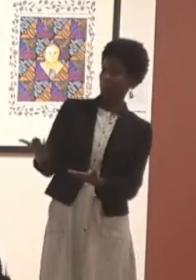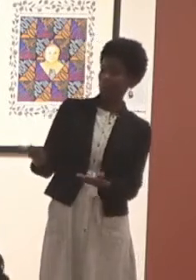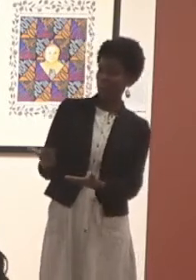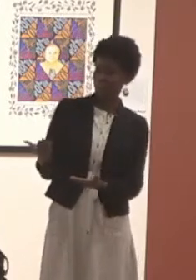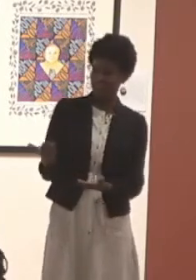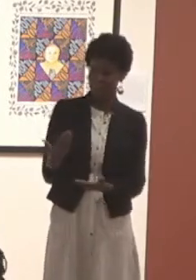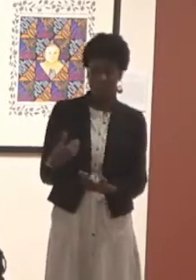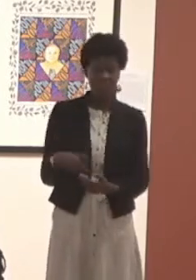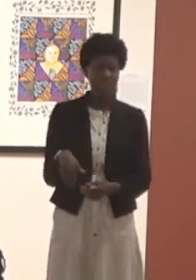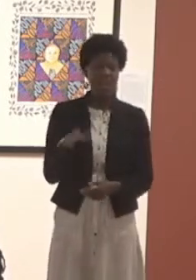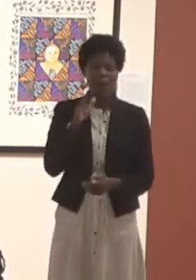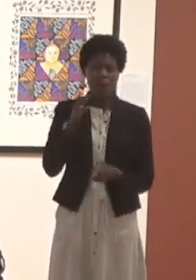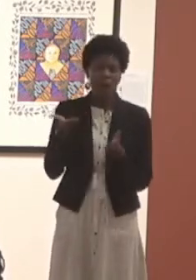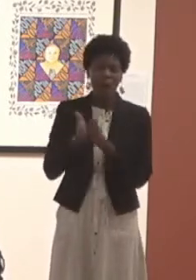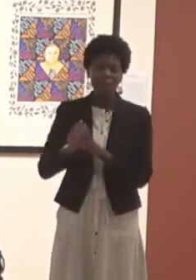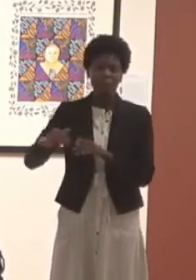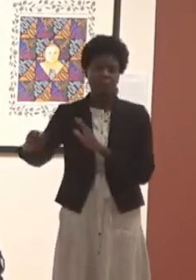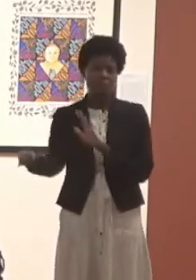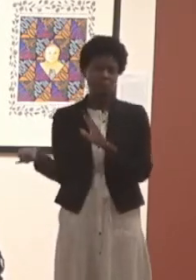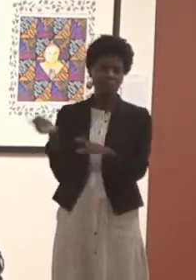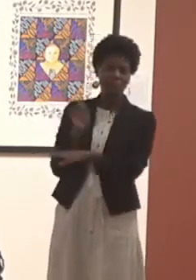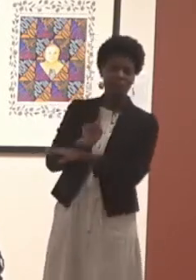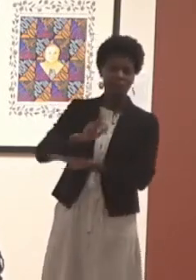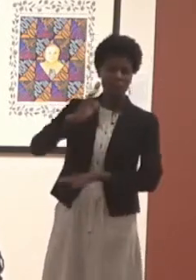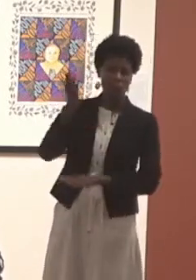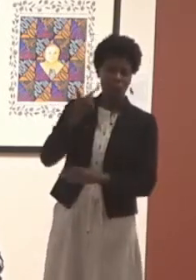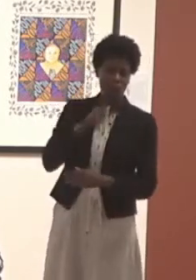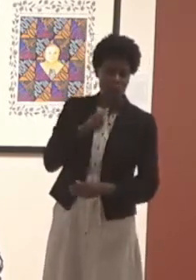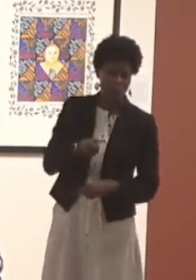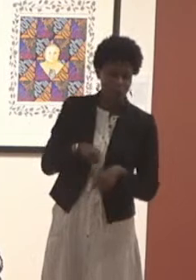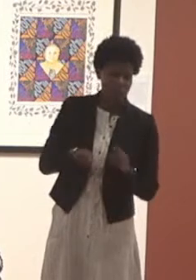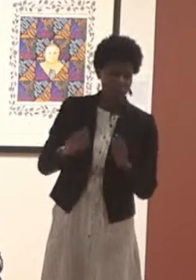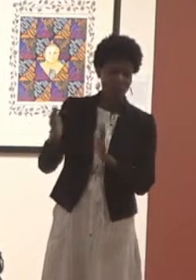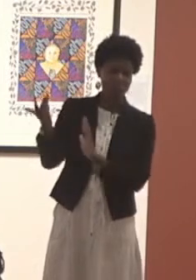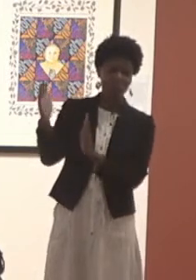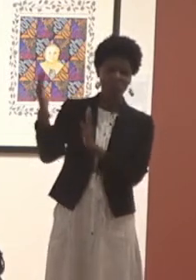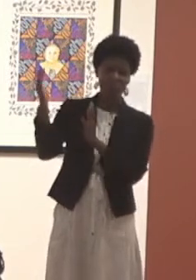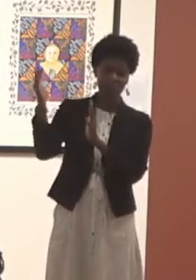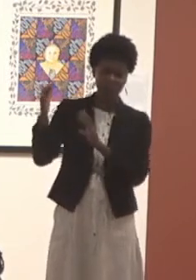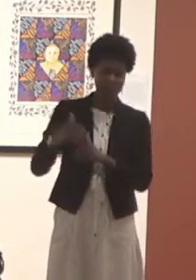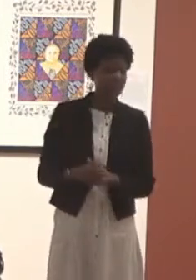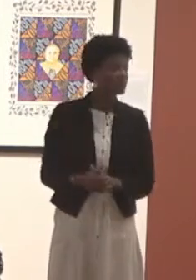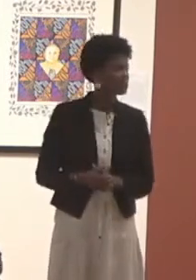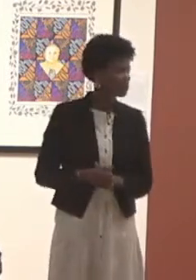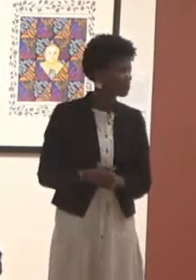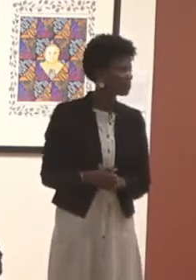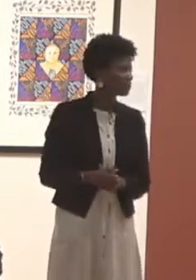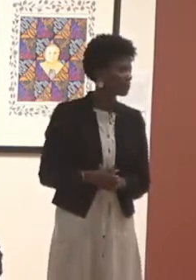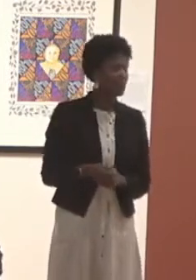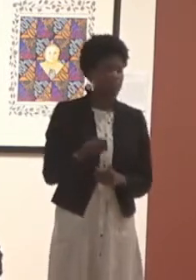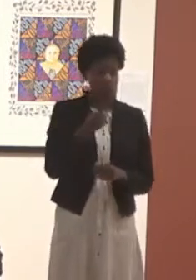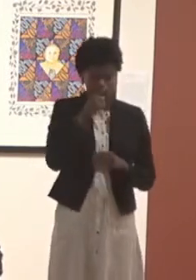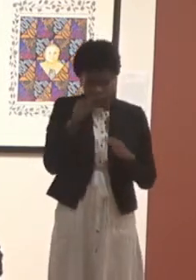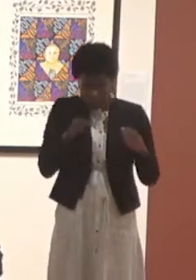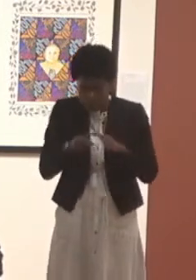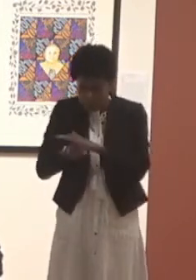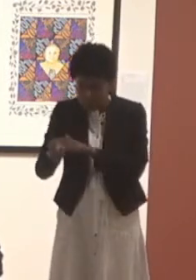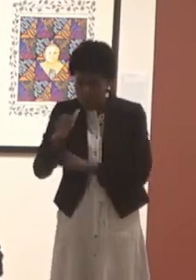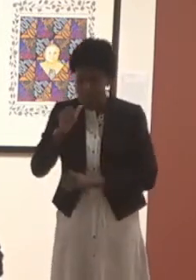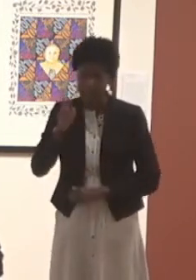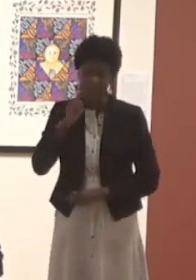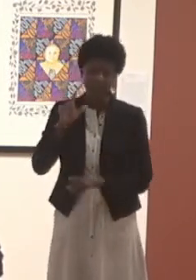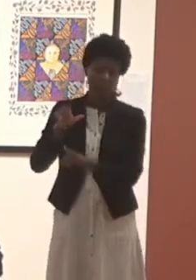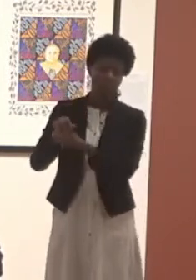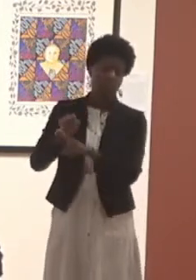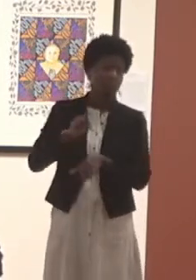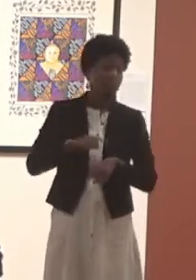I'm not going to ask him to come up and talk. We'll never get it done. You see, he snuck in without me seeing him.